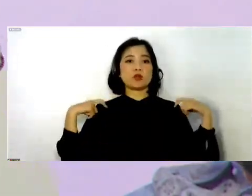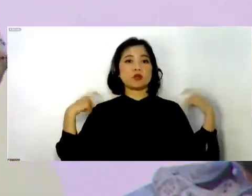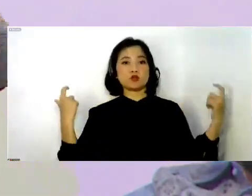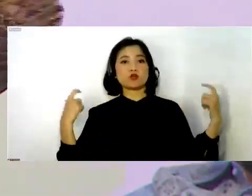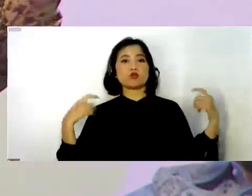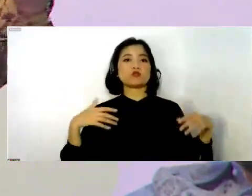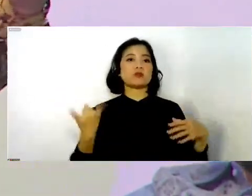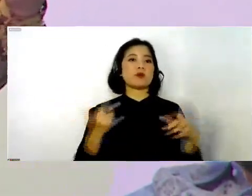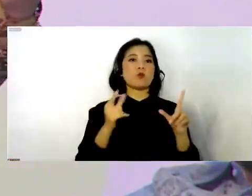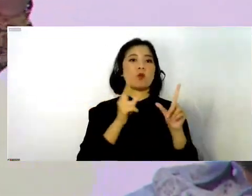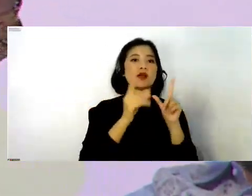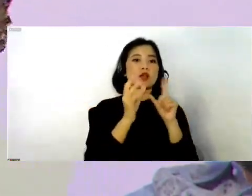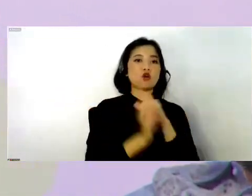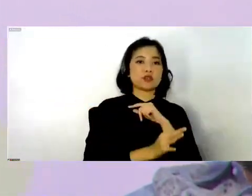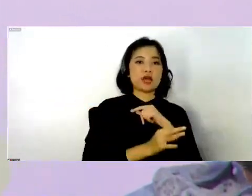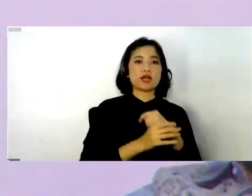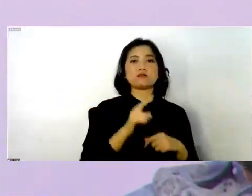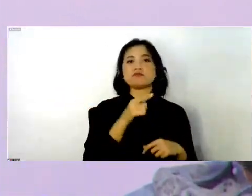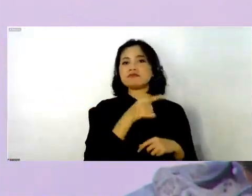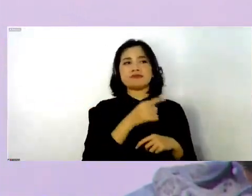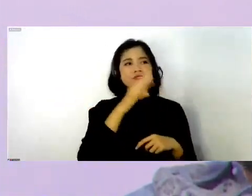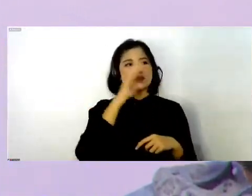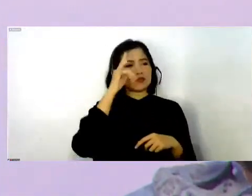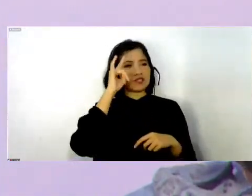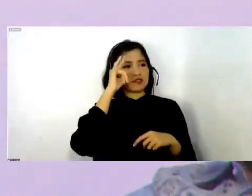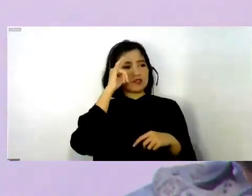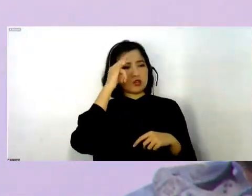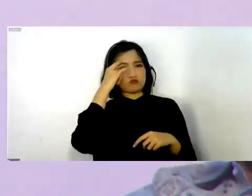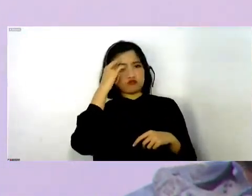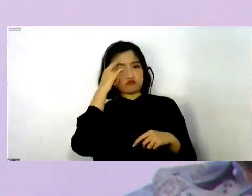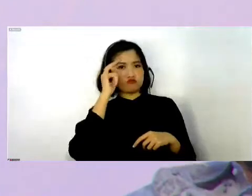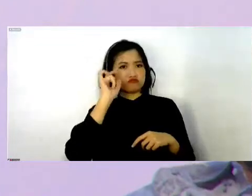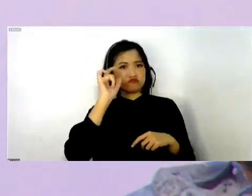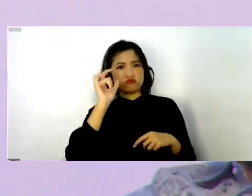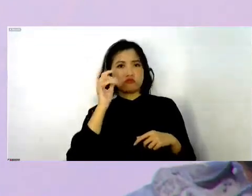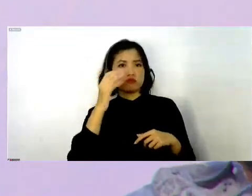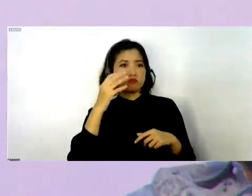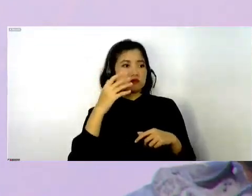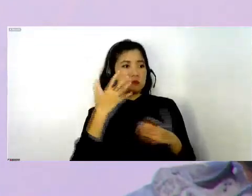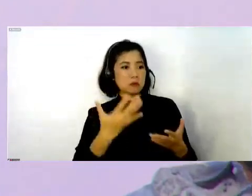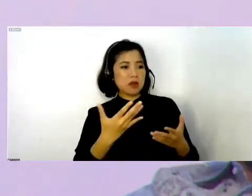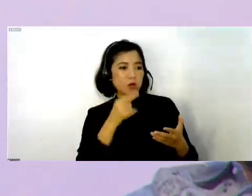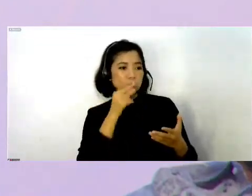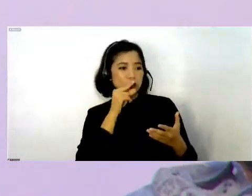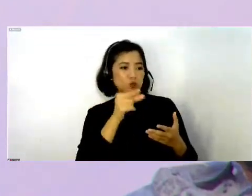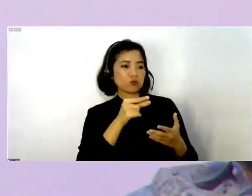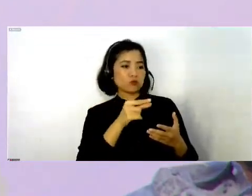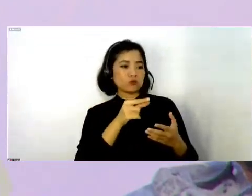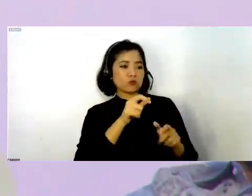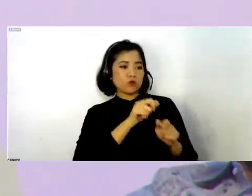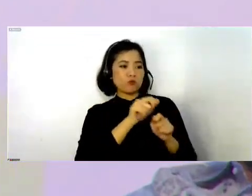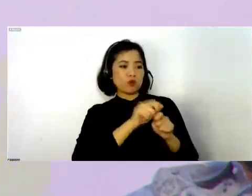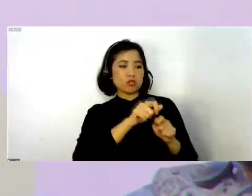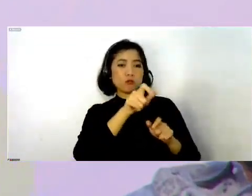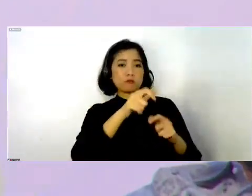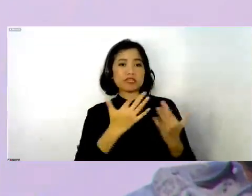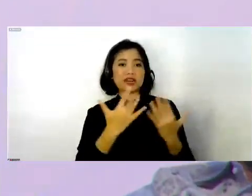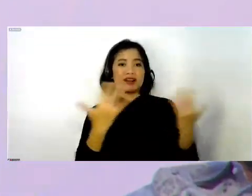by 50% of water pipe distribution? So what happened with other 50%?